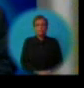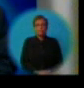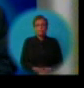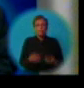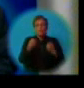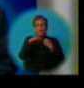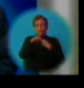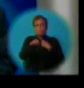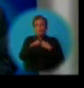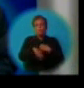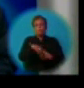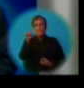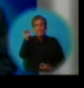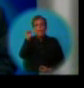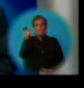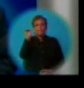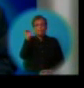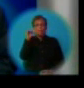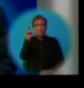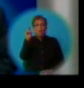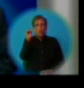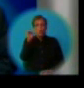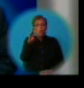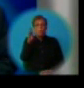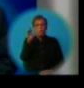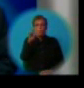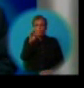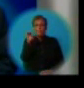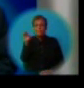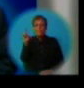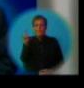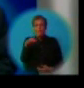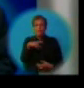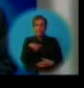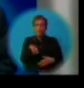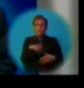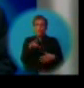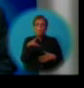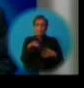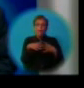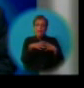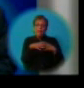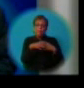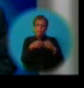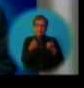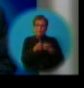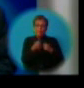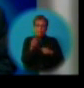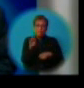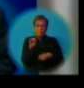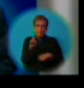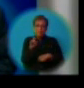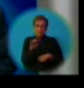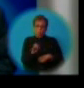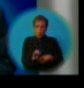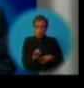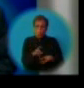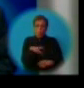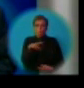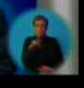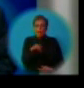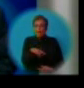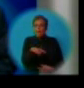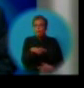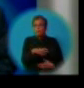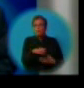Sports. Boxers Anderson Emmanuel and Cobia Brady have qualified for the Pan American Games in Mexico. In